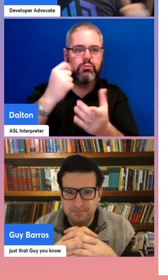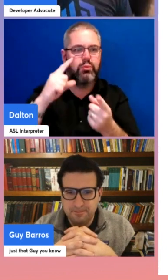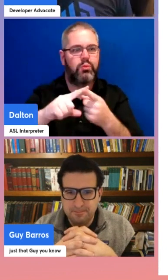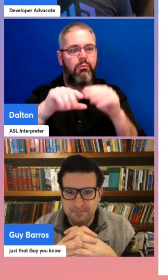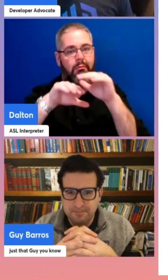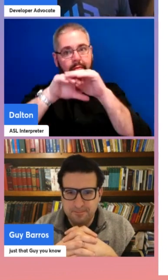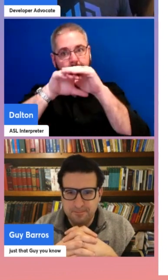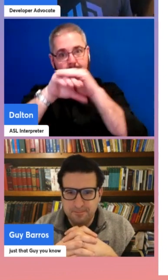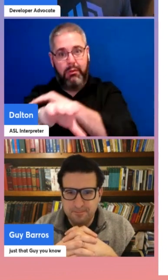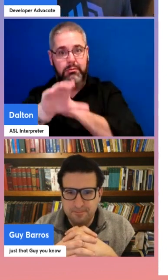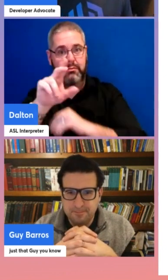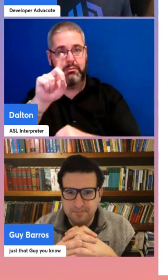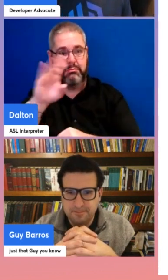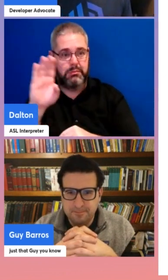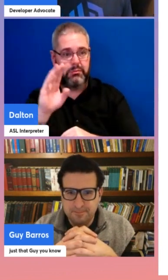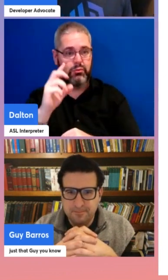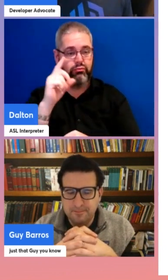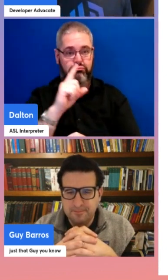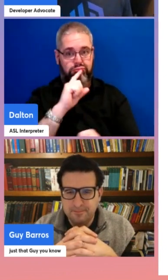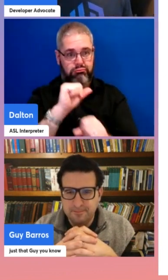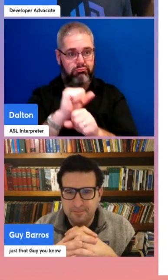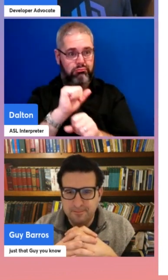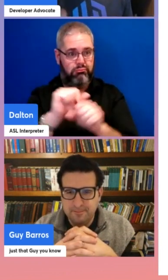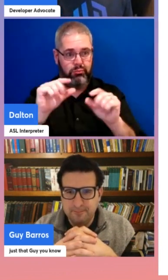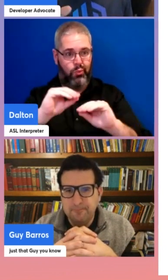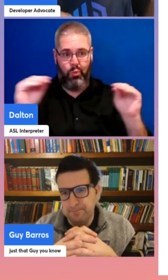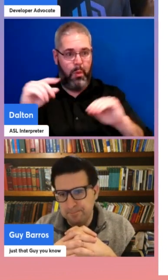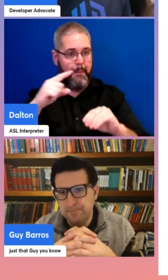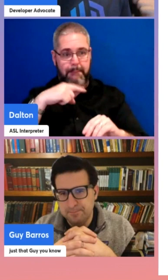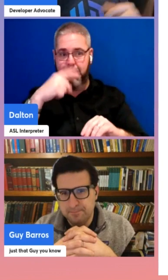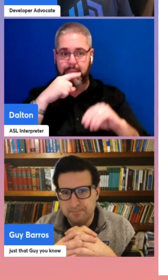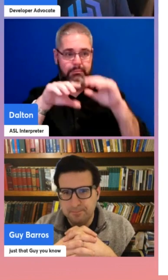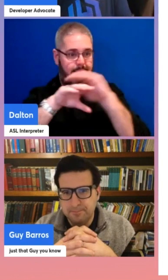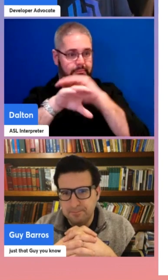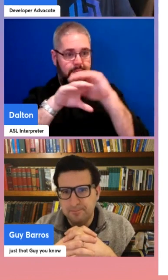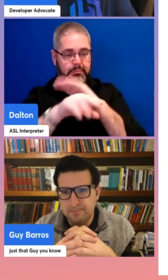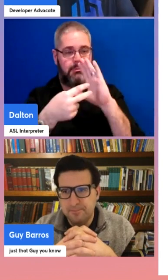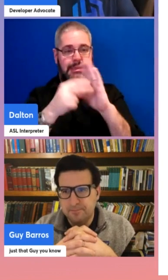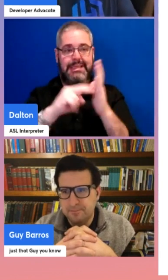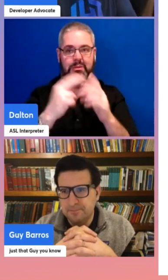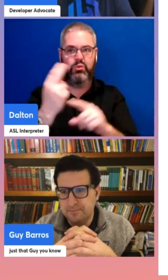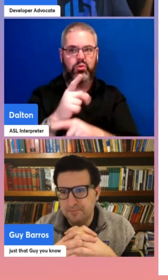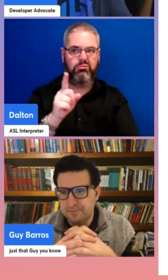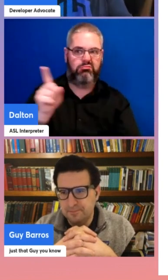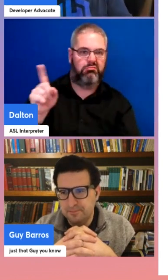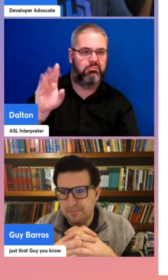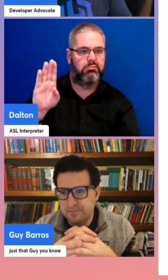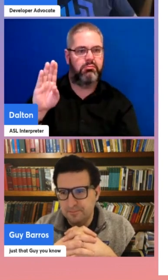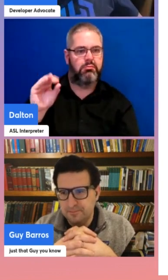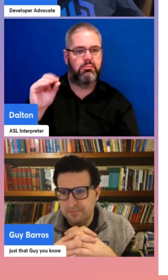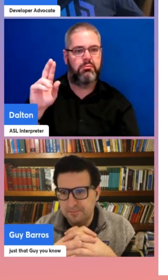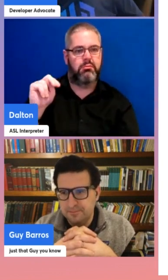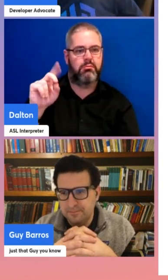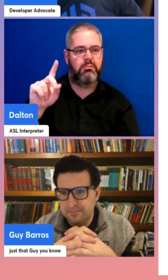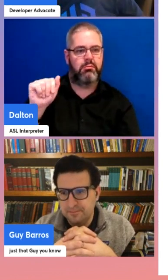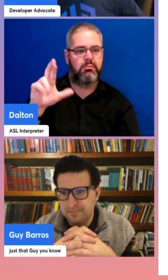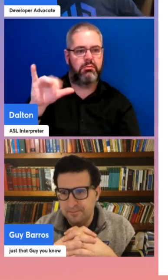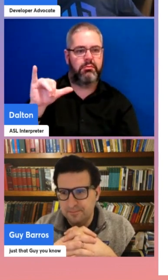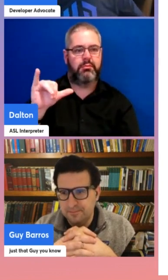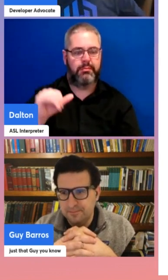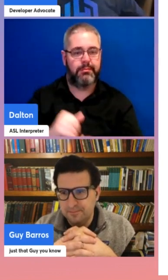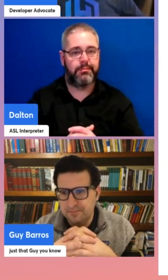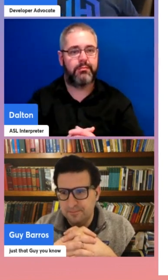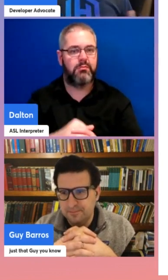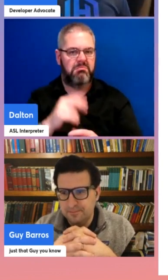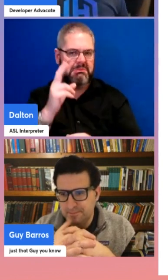to the database, because actually, there's no public access to it, we're going to use Boundary. And you'll see how that works